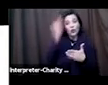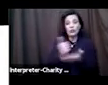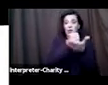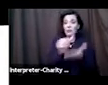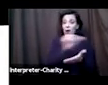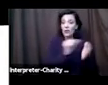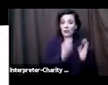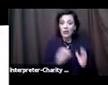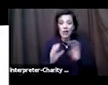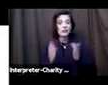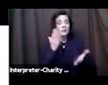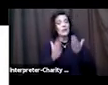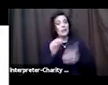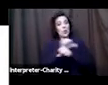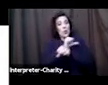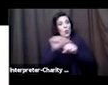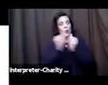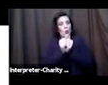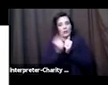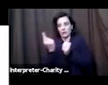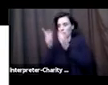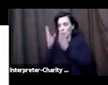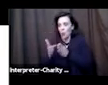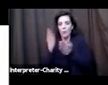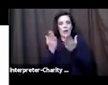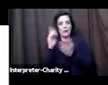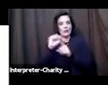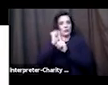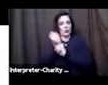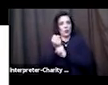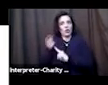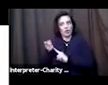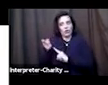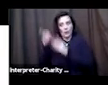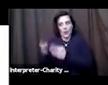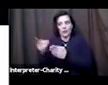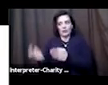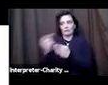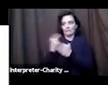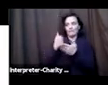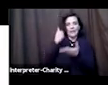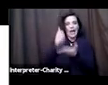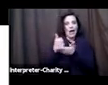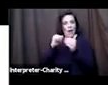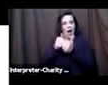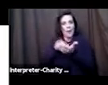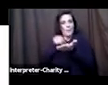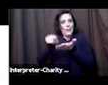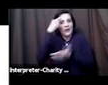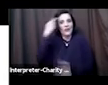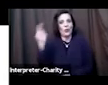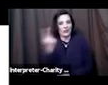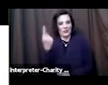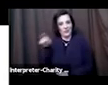you're working, you may come upon a situation where somebody needs your help figuring out how to get something paid for.